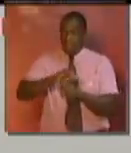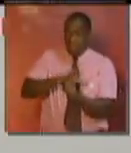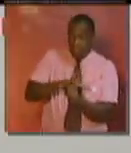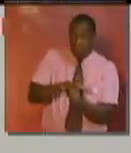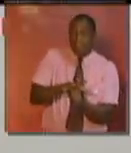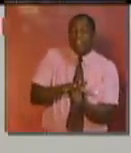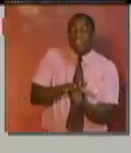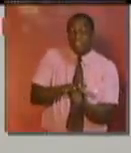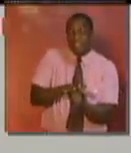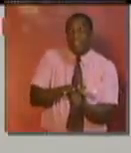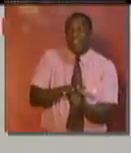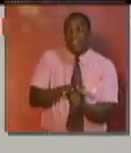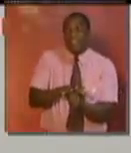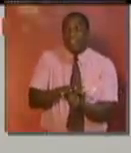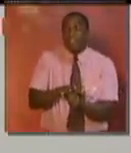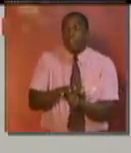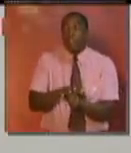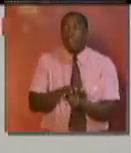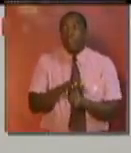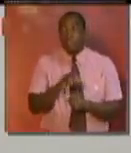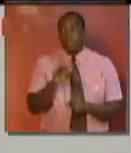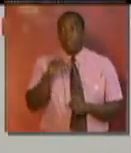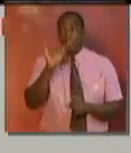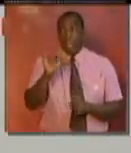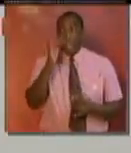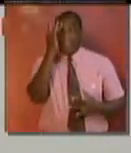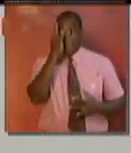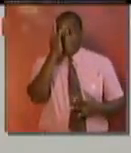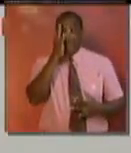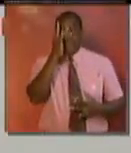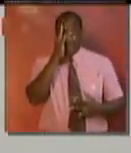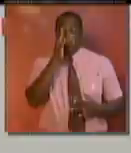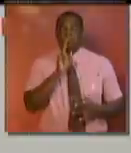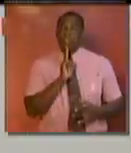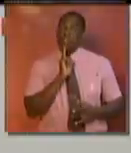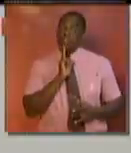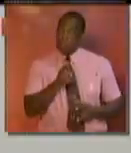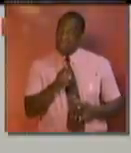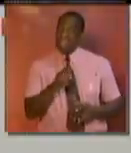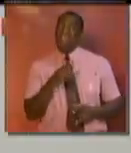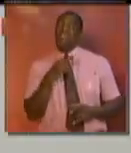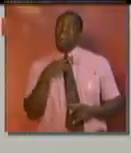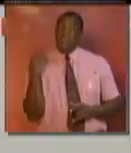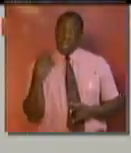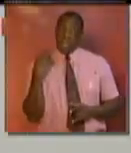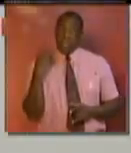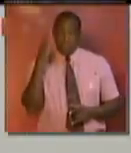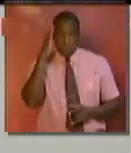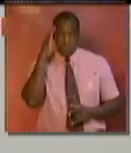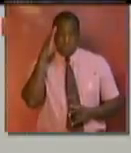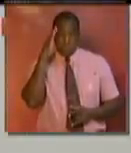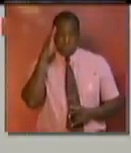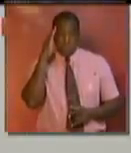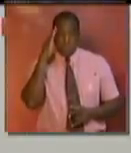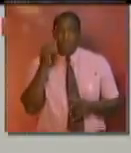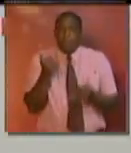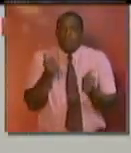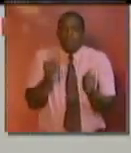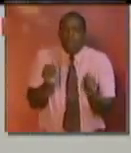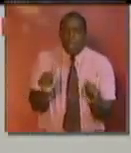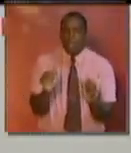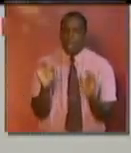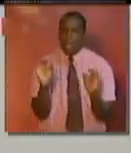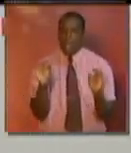Miss C is a threat. We are very aware of it, and we are trying with all of the non-pharmaceutical